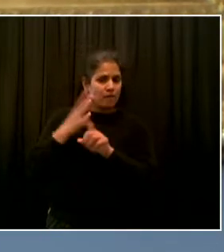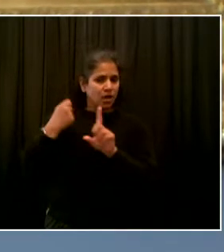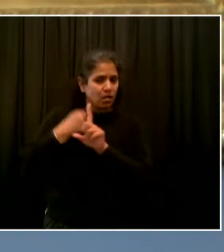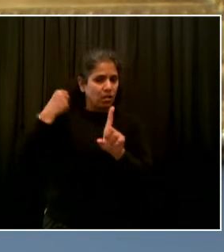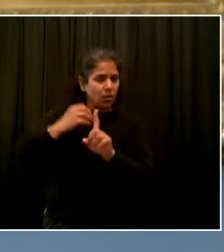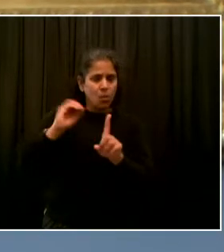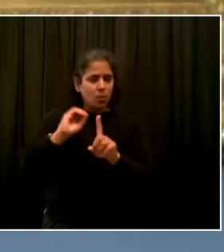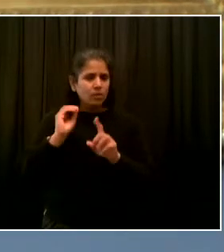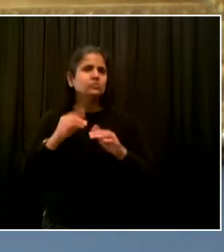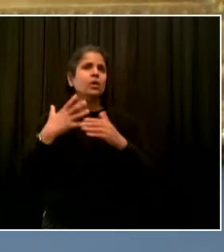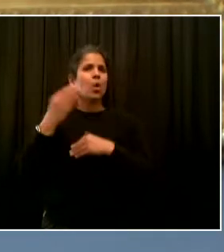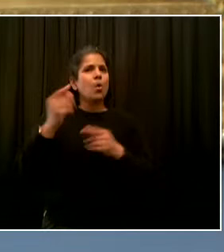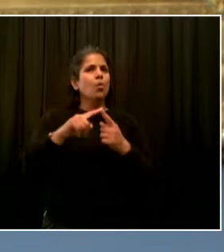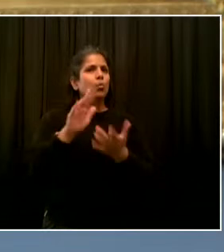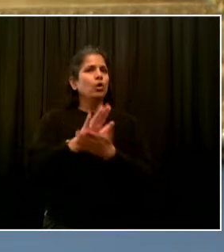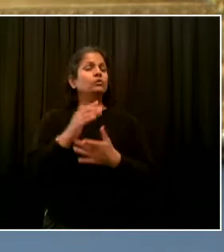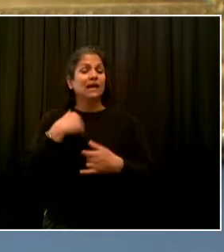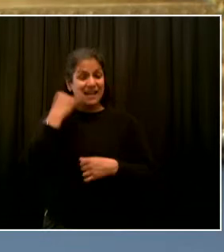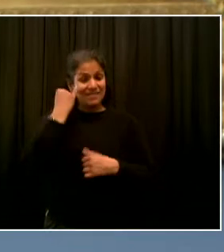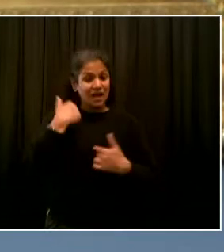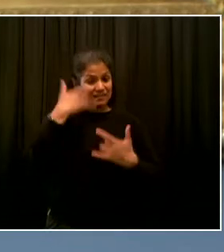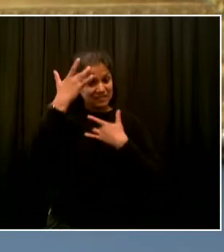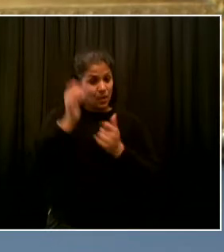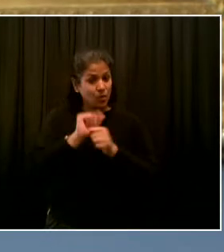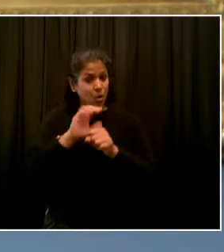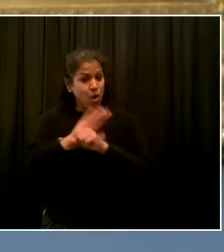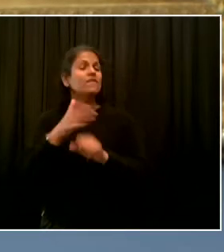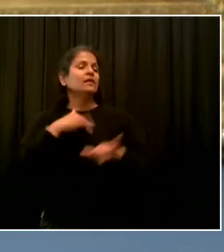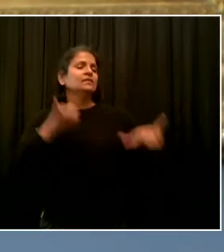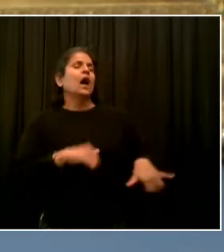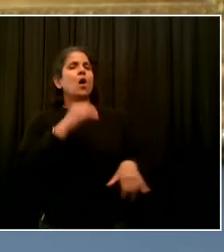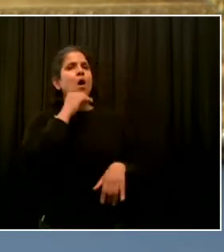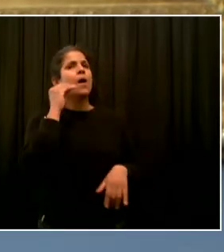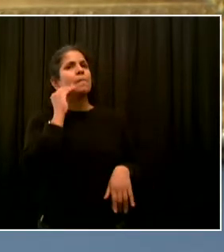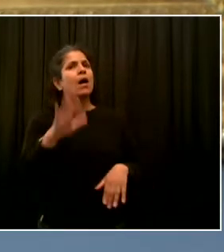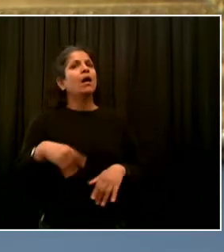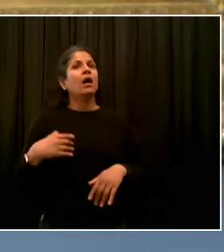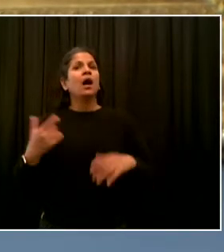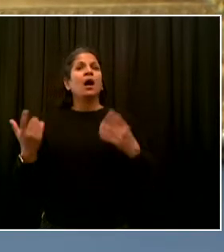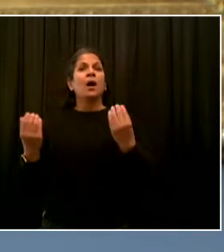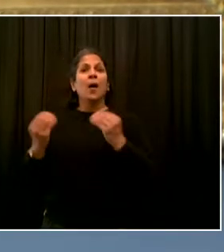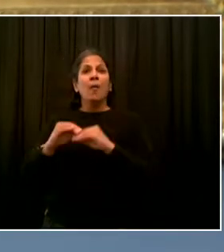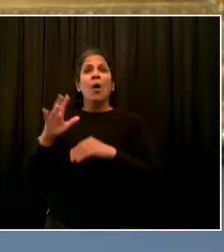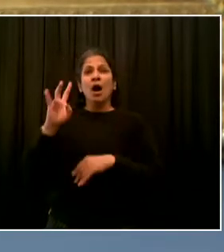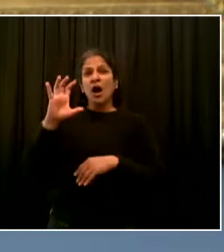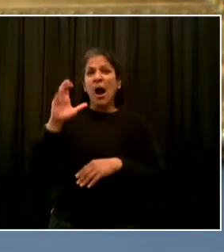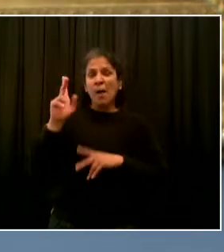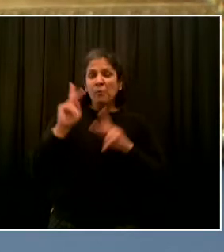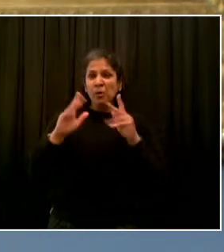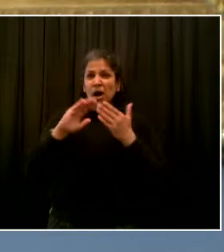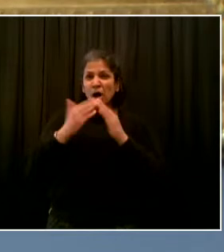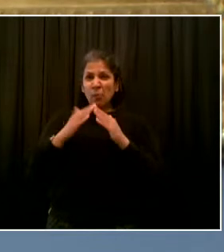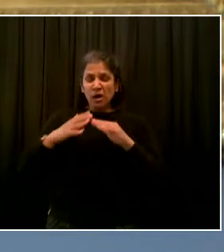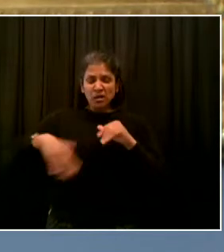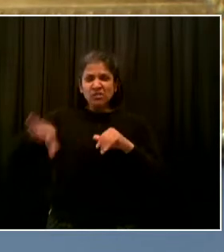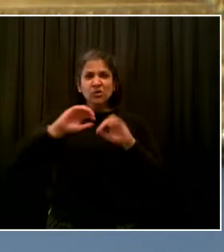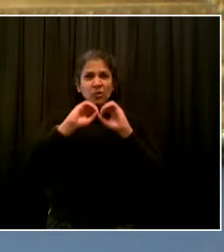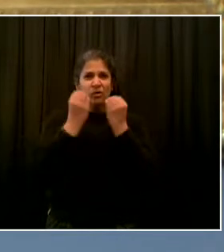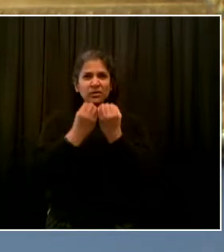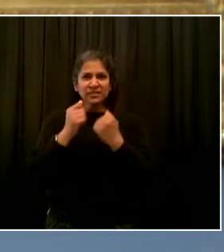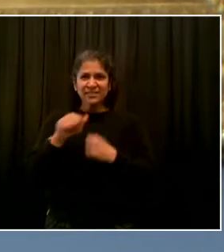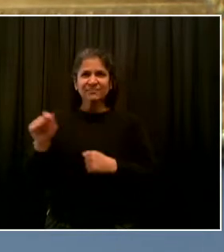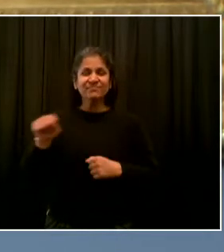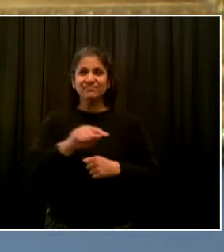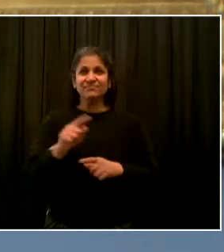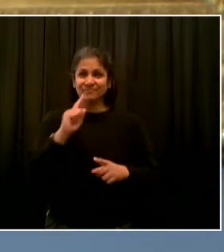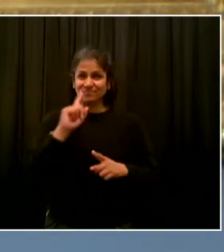to be distributing them through more than 700 community-based organizations and houses of worship, more than 150